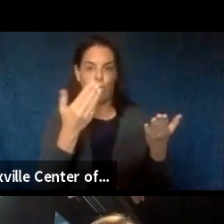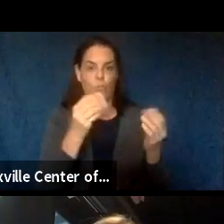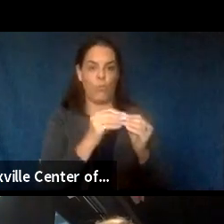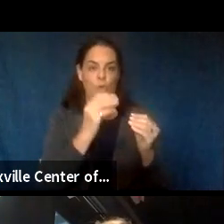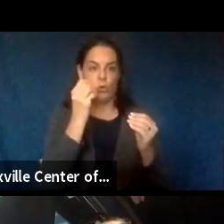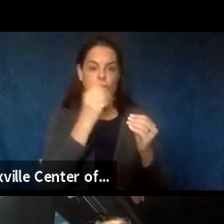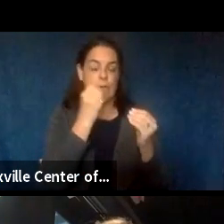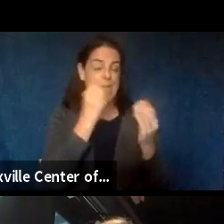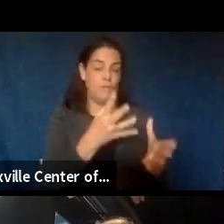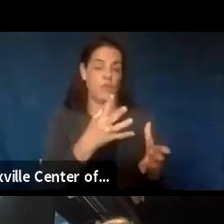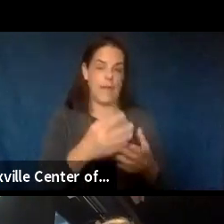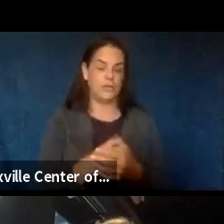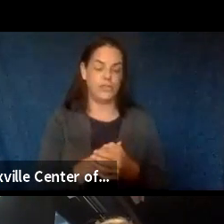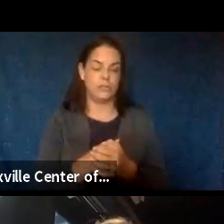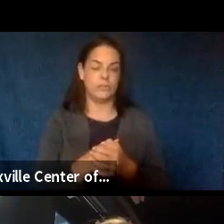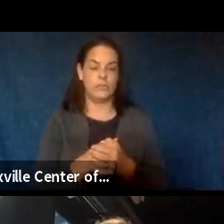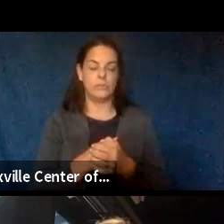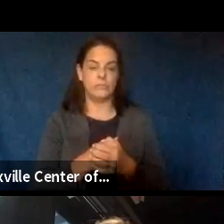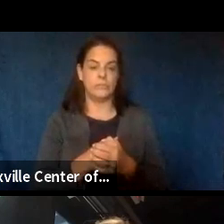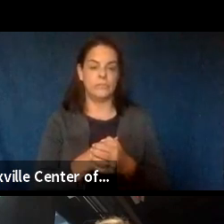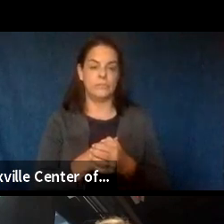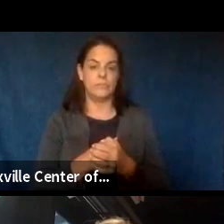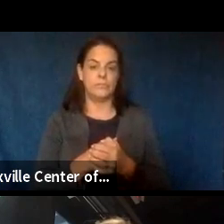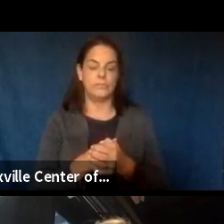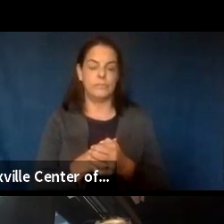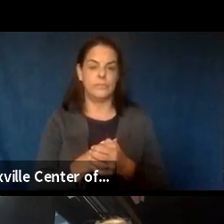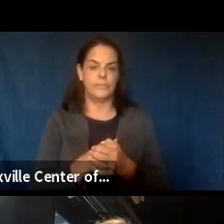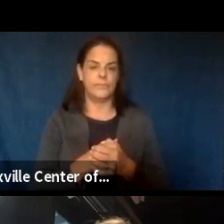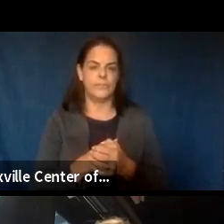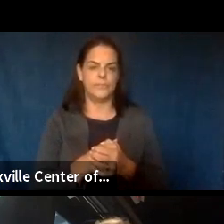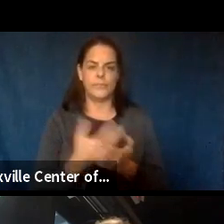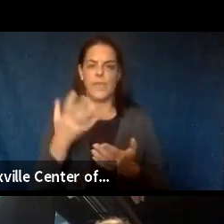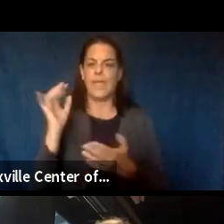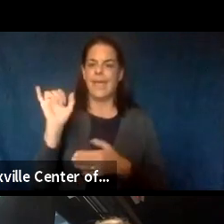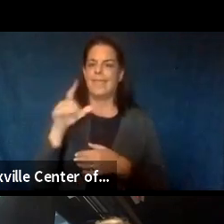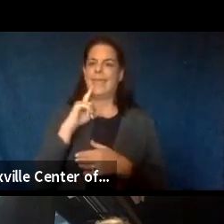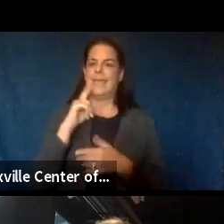knows anything else. Yeah, not aware of anything. That's the